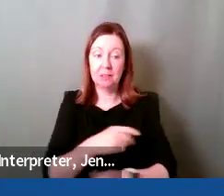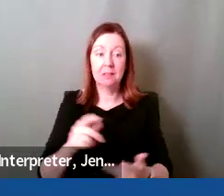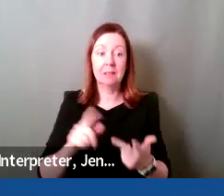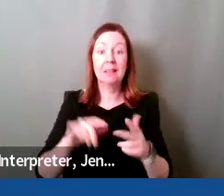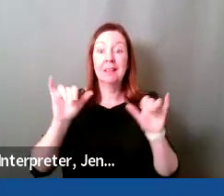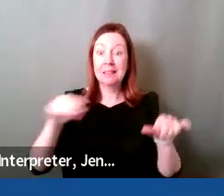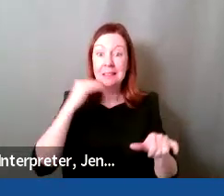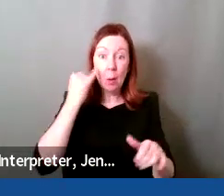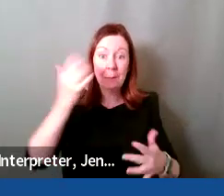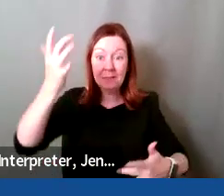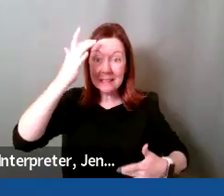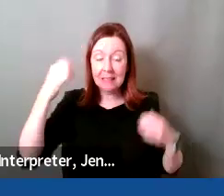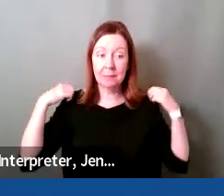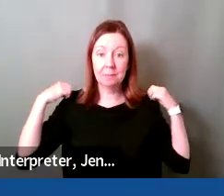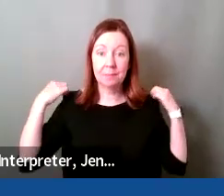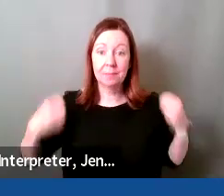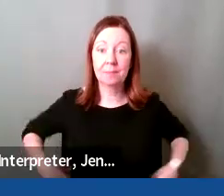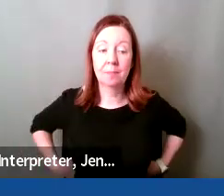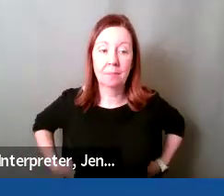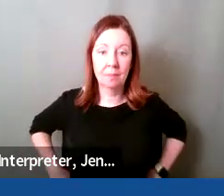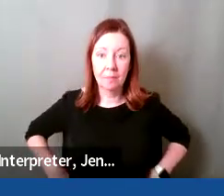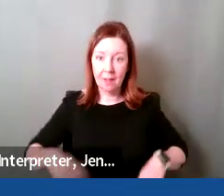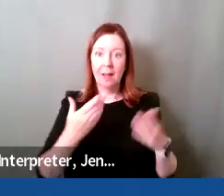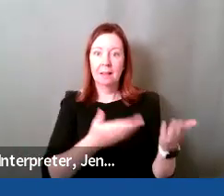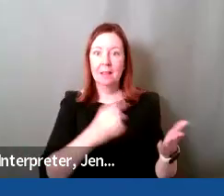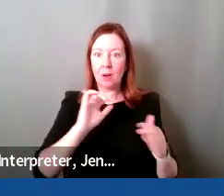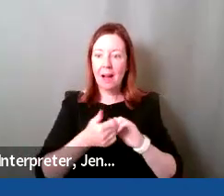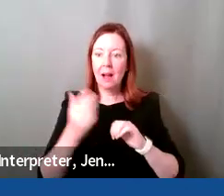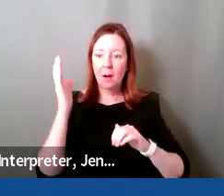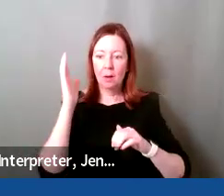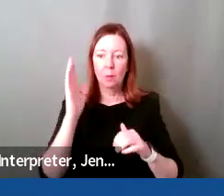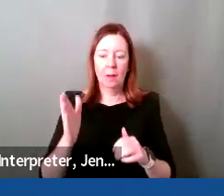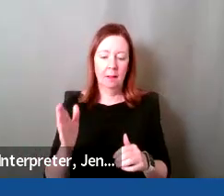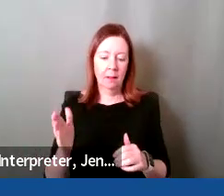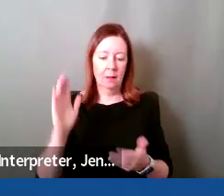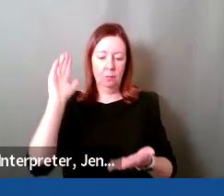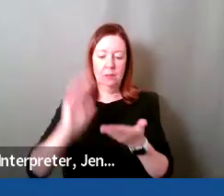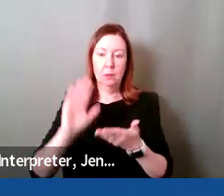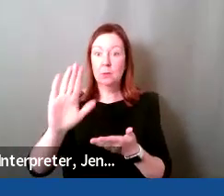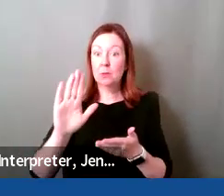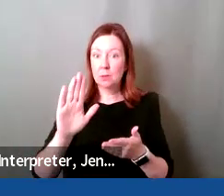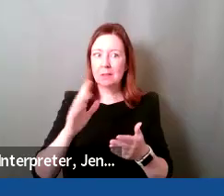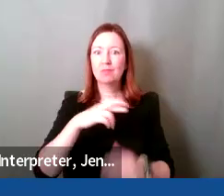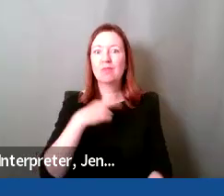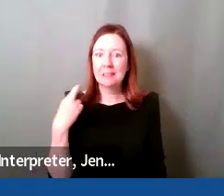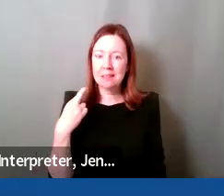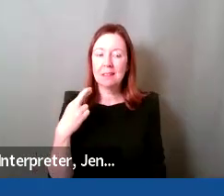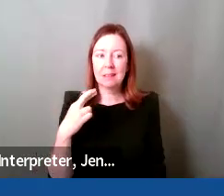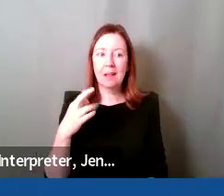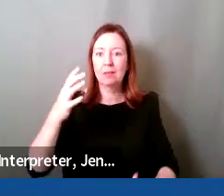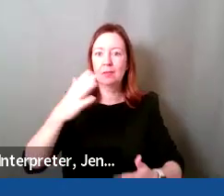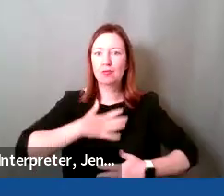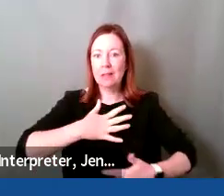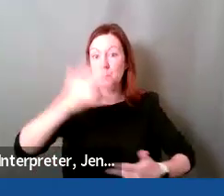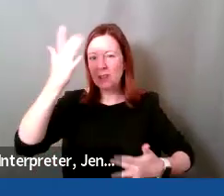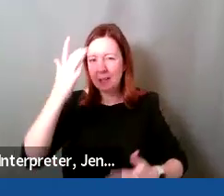stay home if you are sick. And these are the ways that are going to reduce your risk of respiratory viruses.